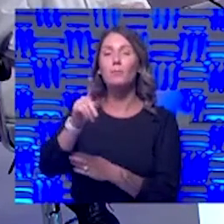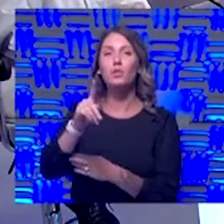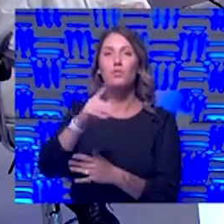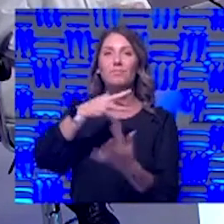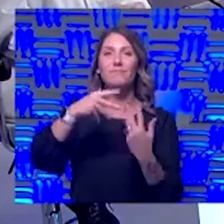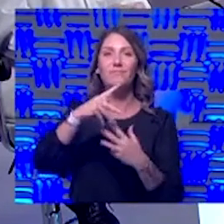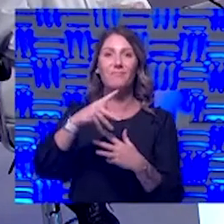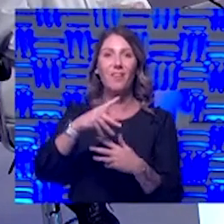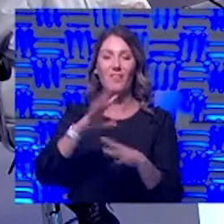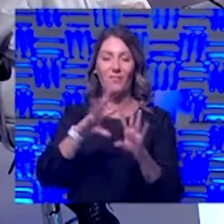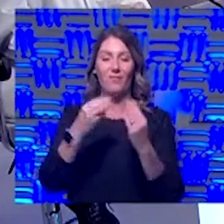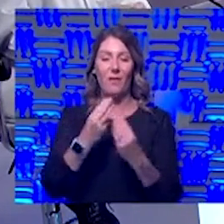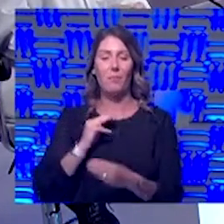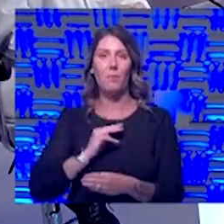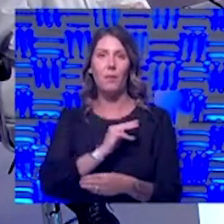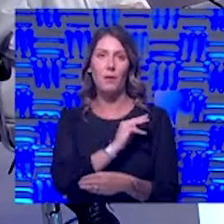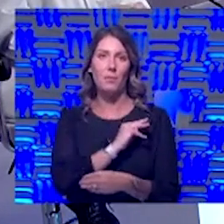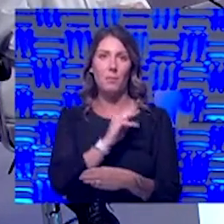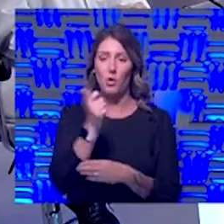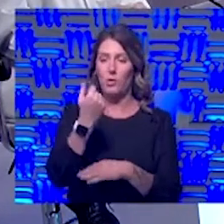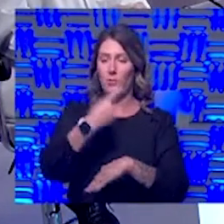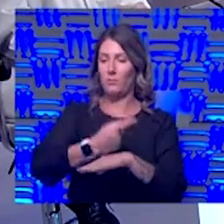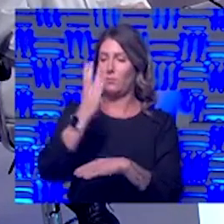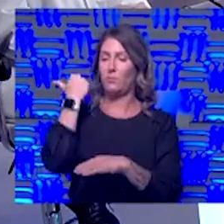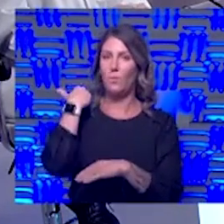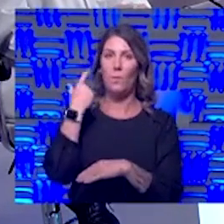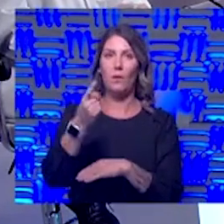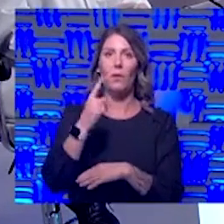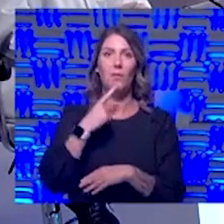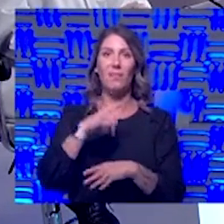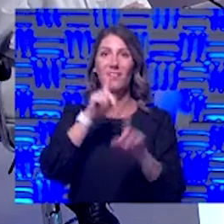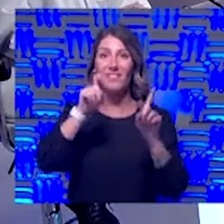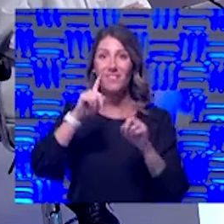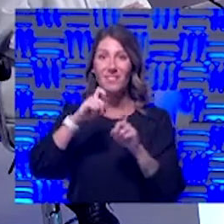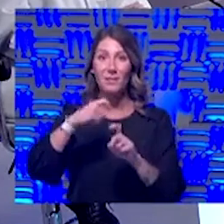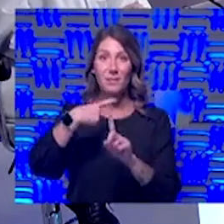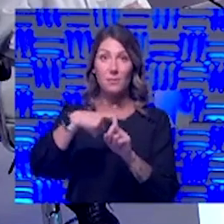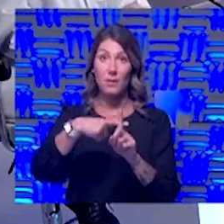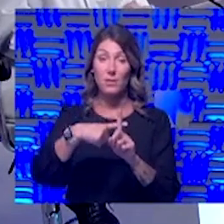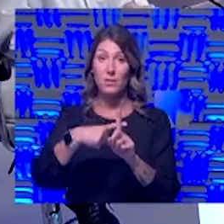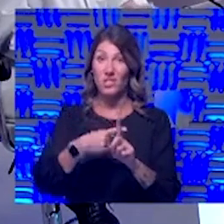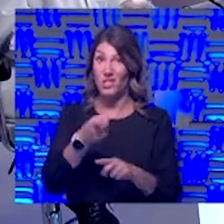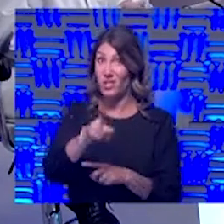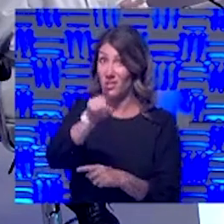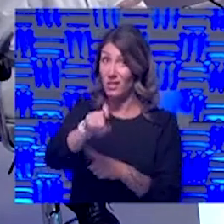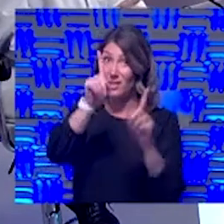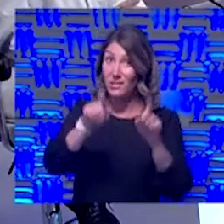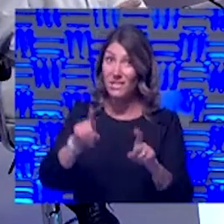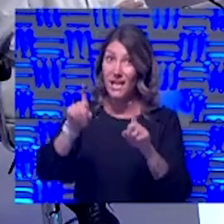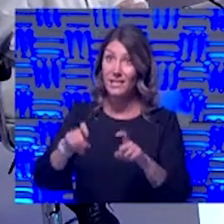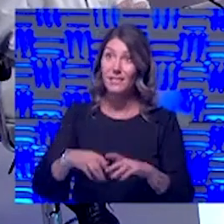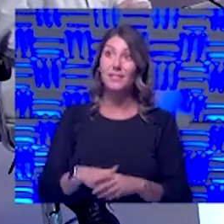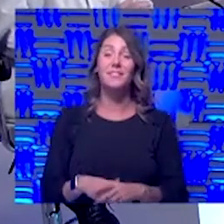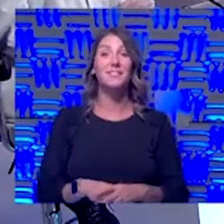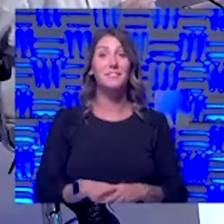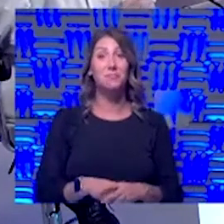member 10 days ago. They just tested positive. She wants to know, should she get a test?